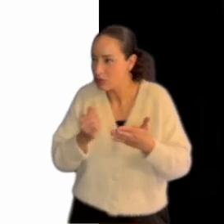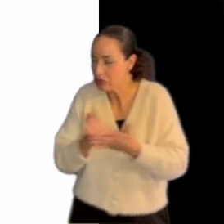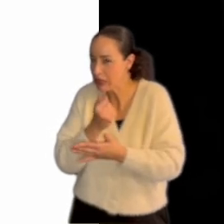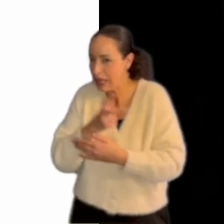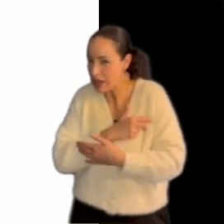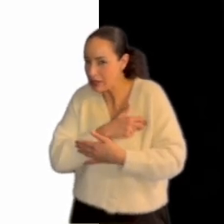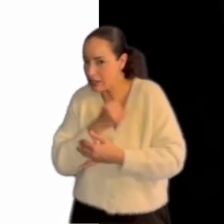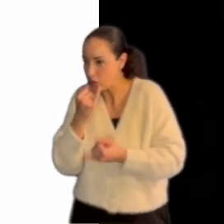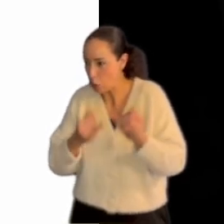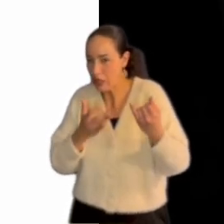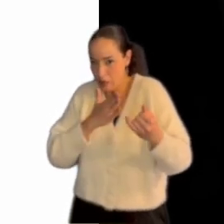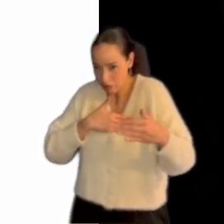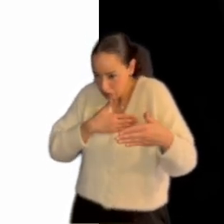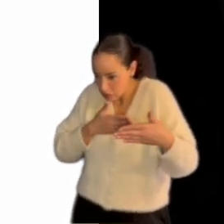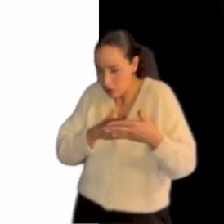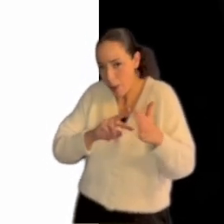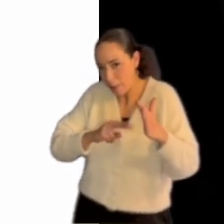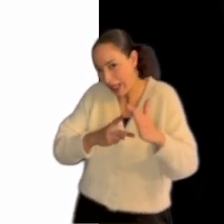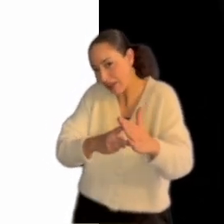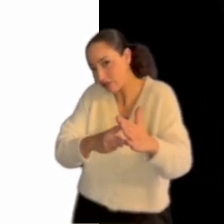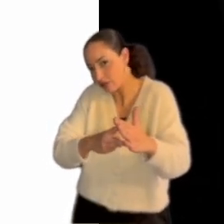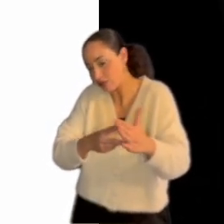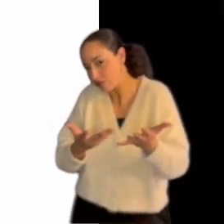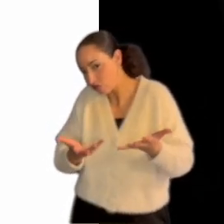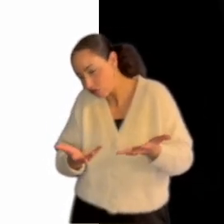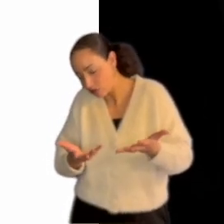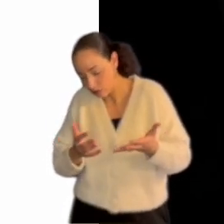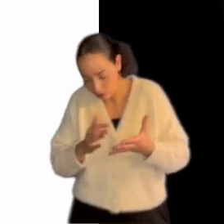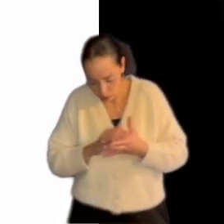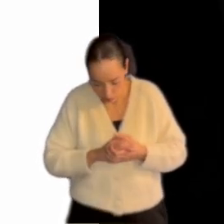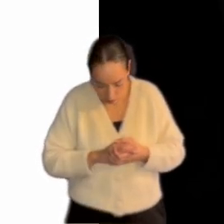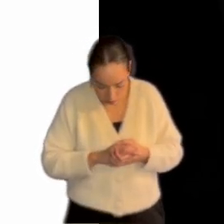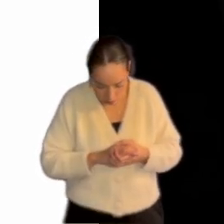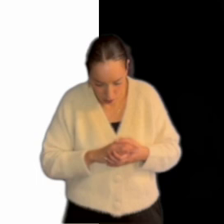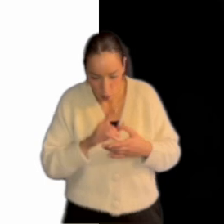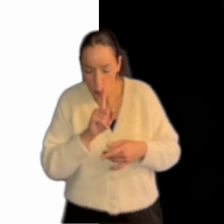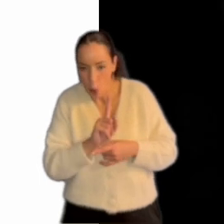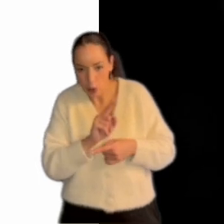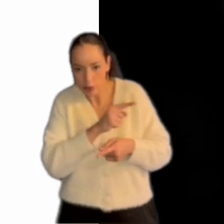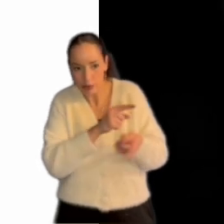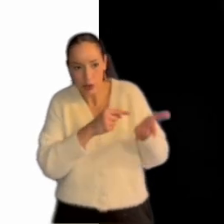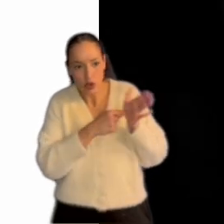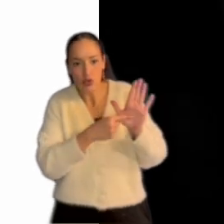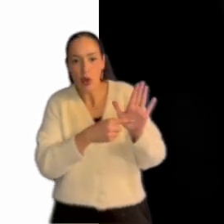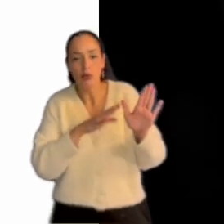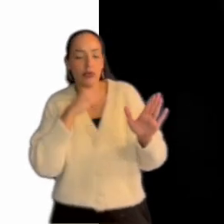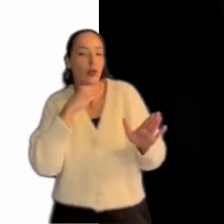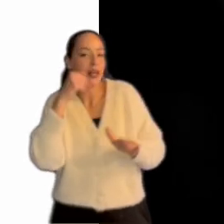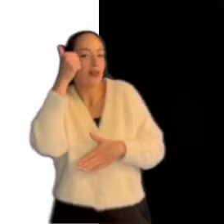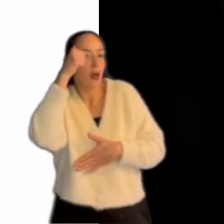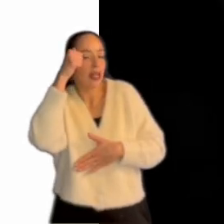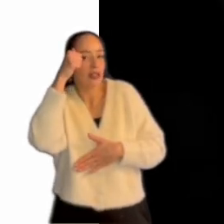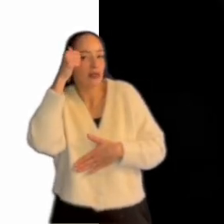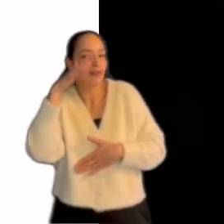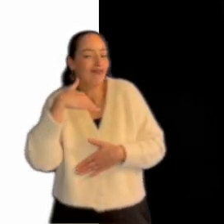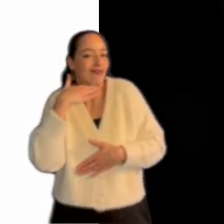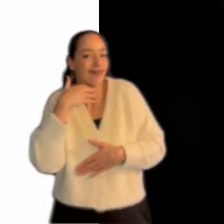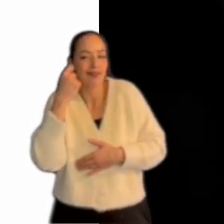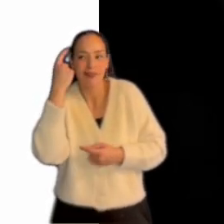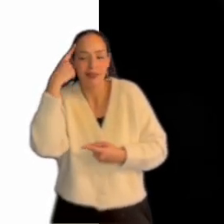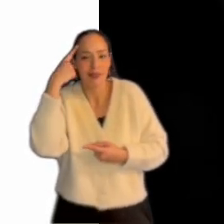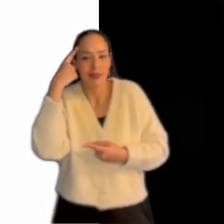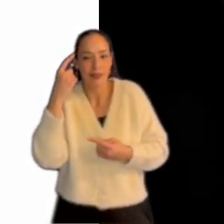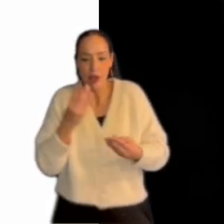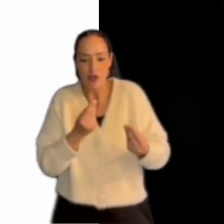powerless? Or are they indicative of a lack of knowledge, understanding, and an under-resourced and overstretched National Health Service